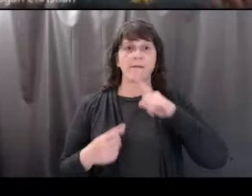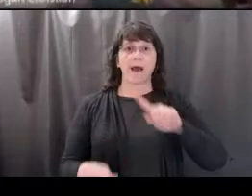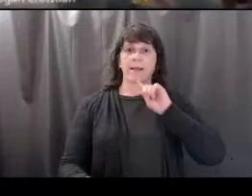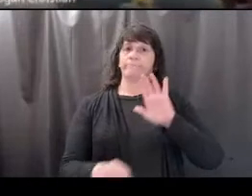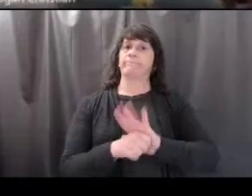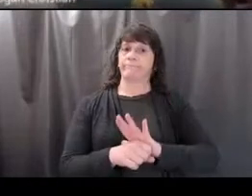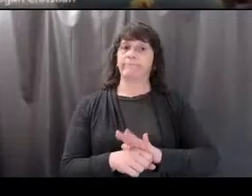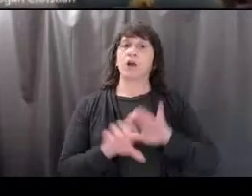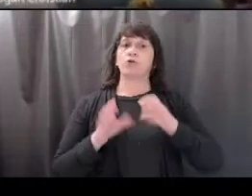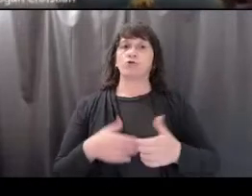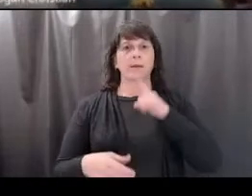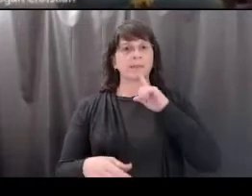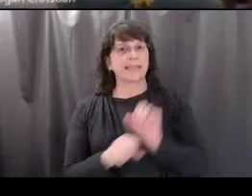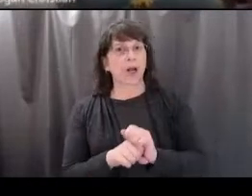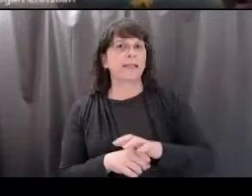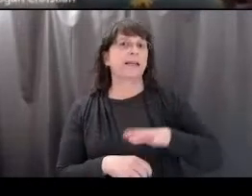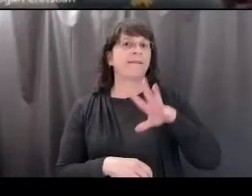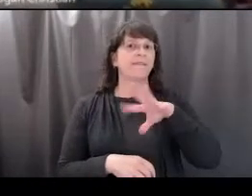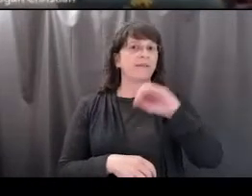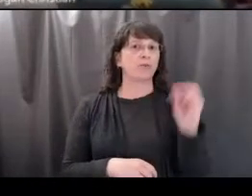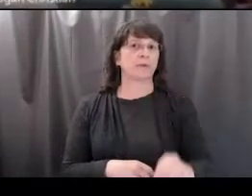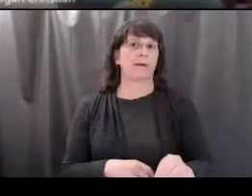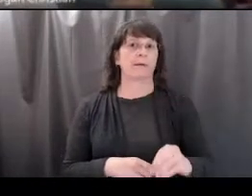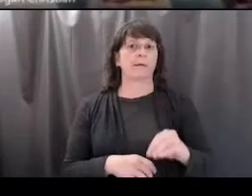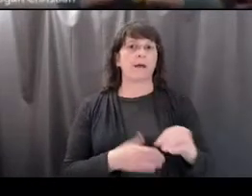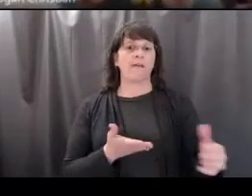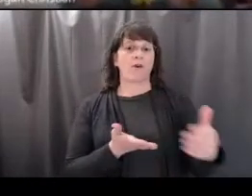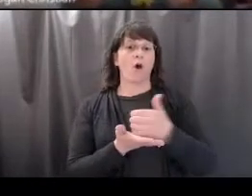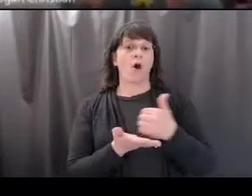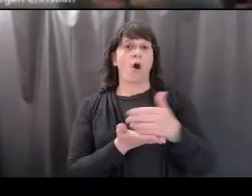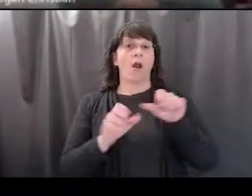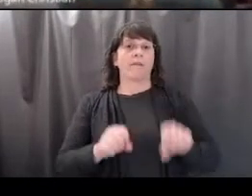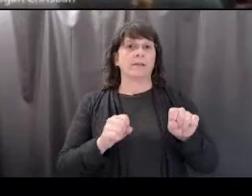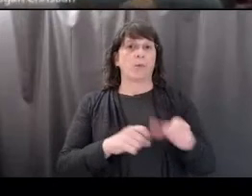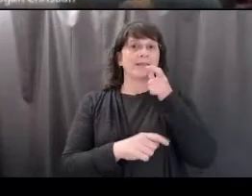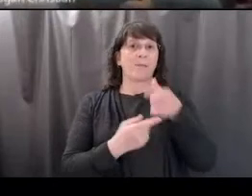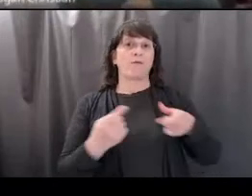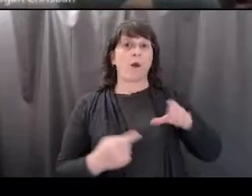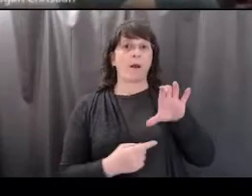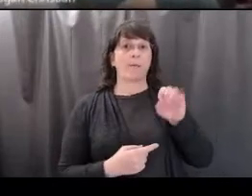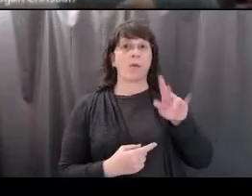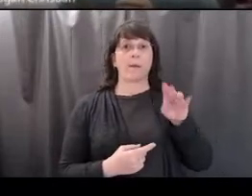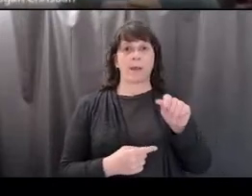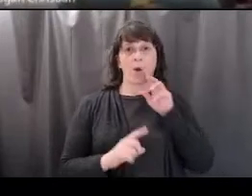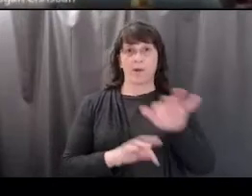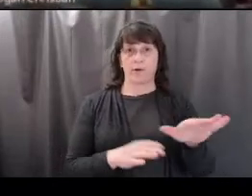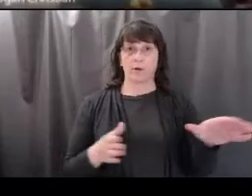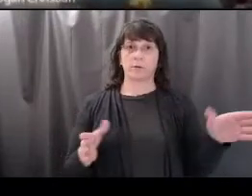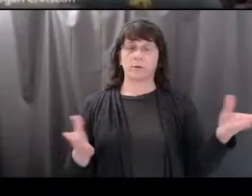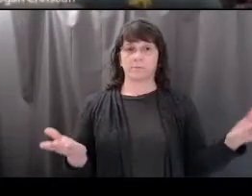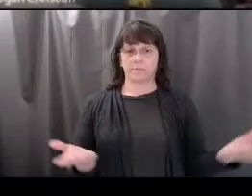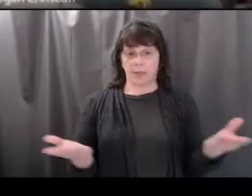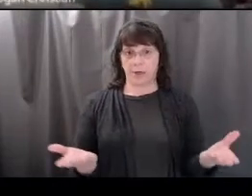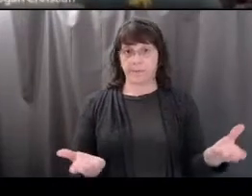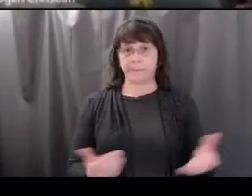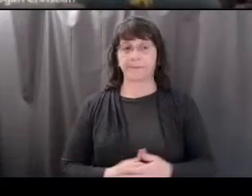the tribes are actually guaranteed 50% of the harvestable salmon from the Columbia River Basin, or from the Columbia